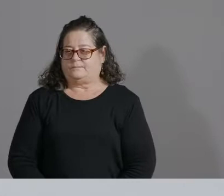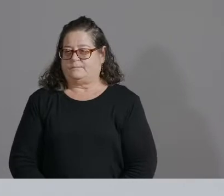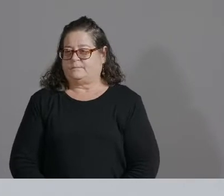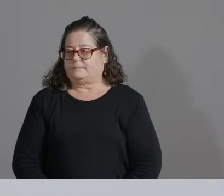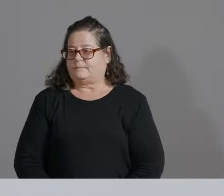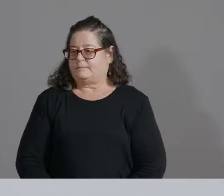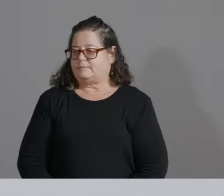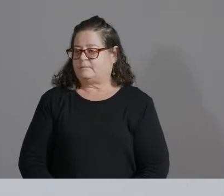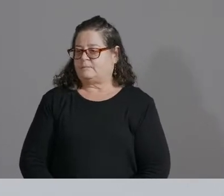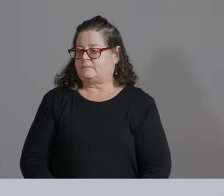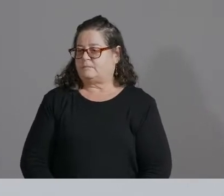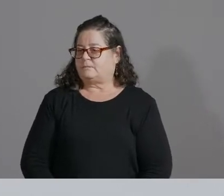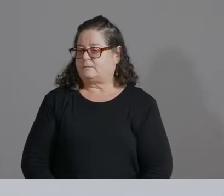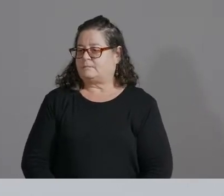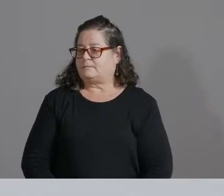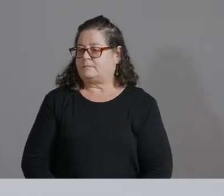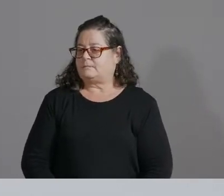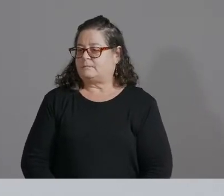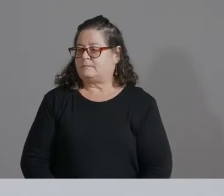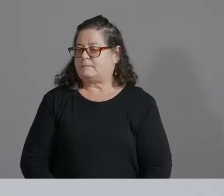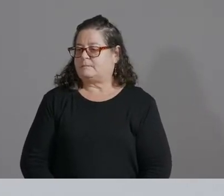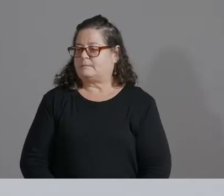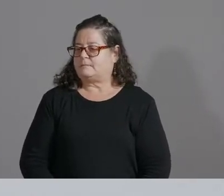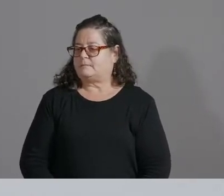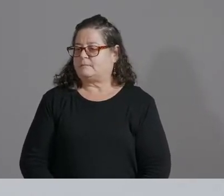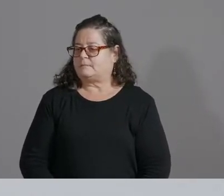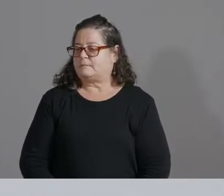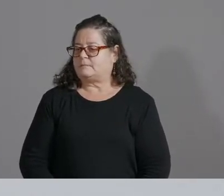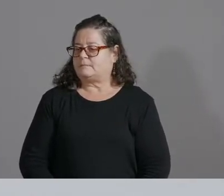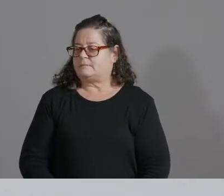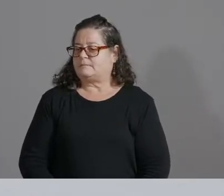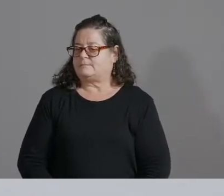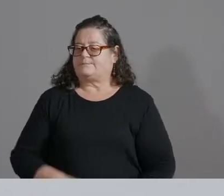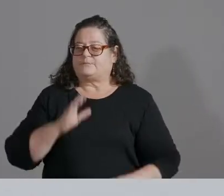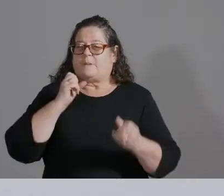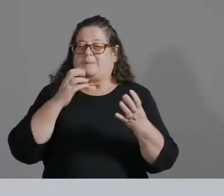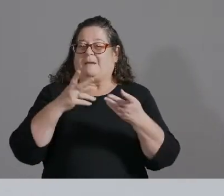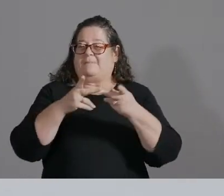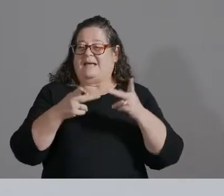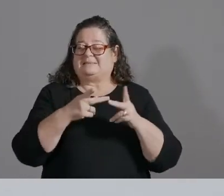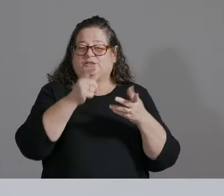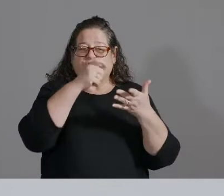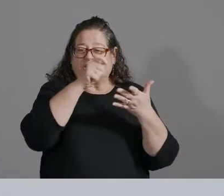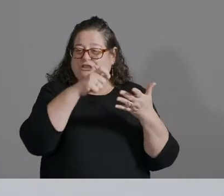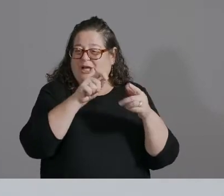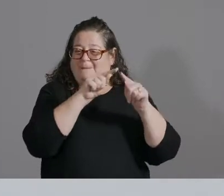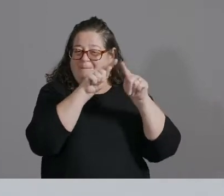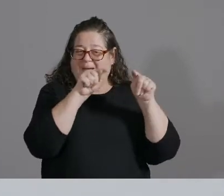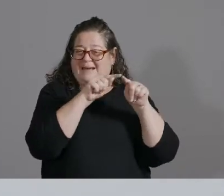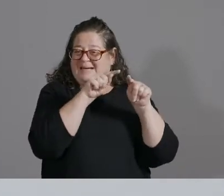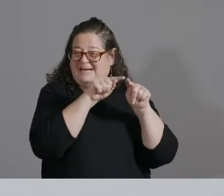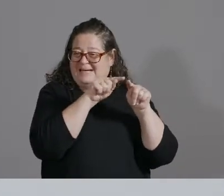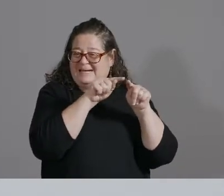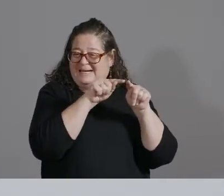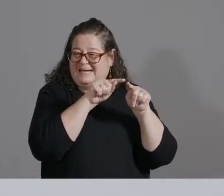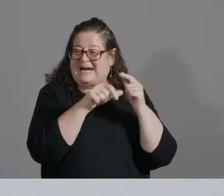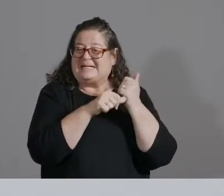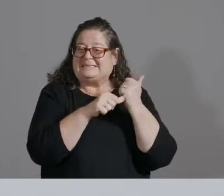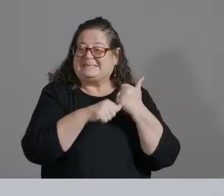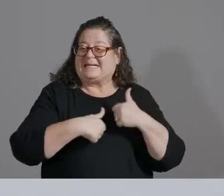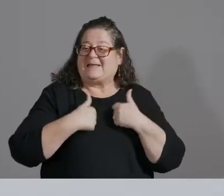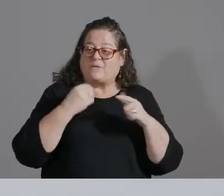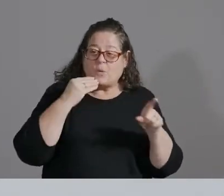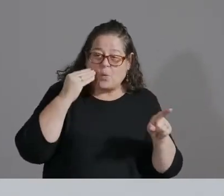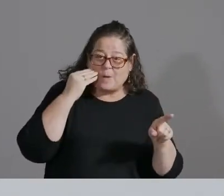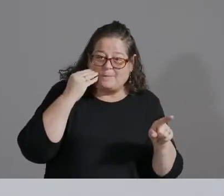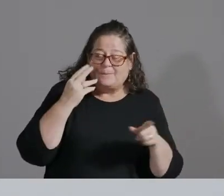lot of the same boxes that nursing homes and as well as assisted living homes do as well. Yeah. But many of those rehabilitation centers do not fall into